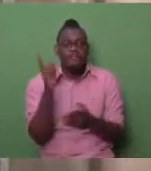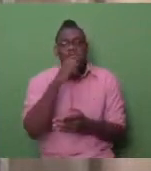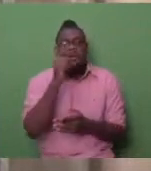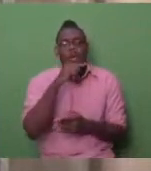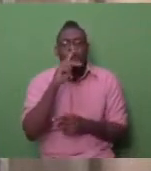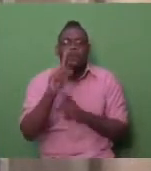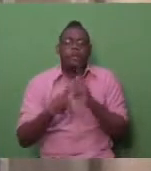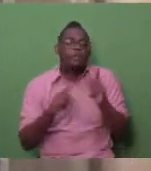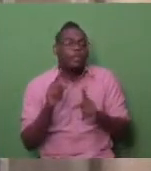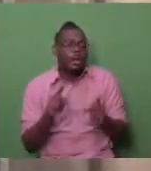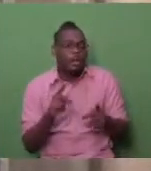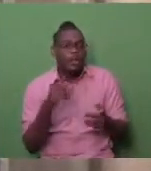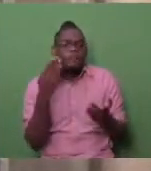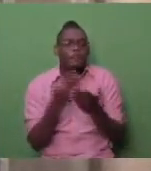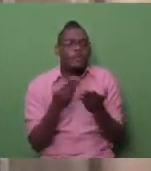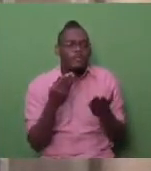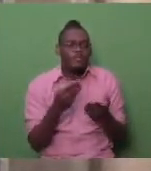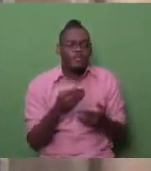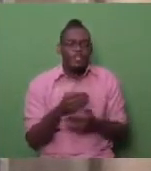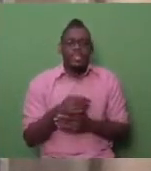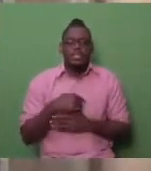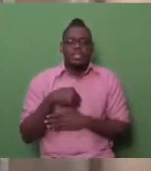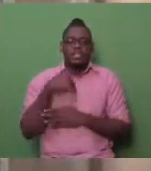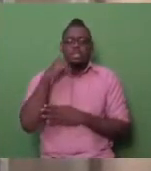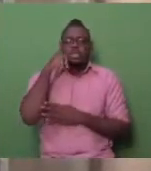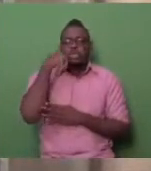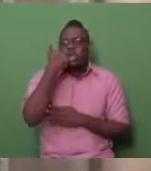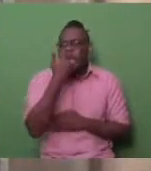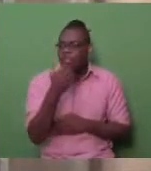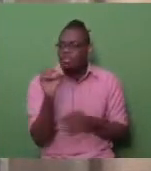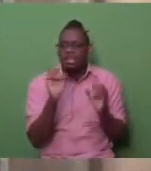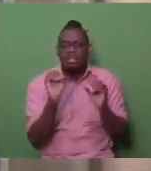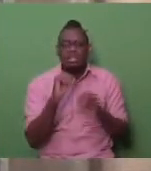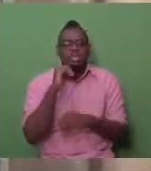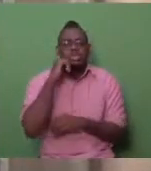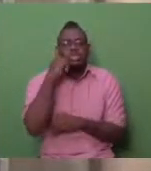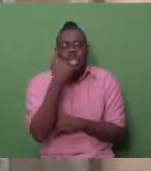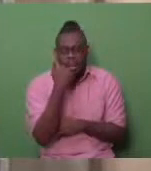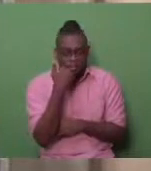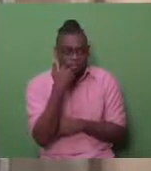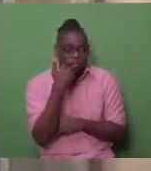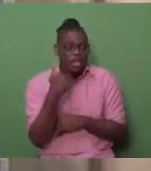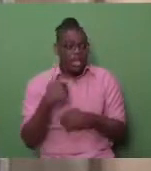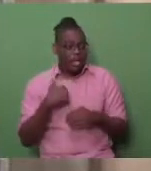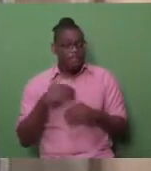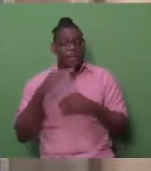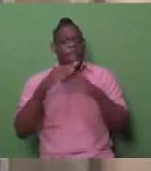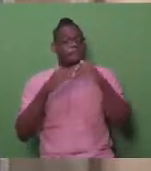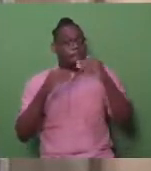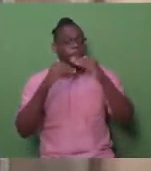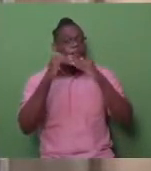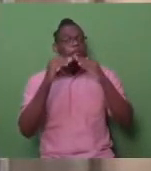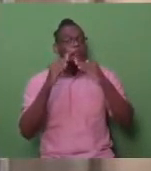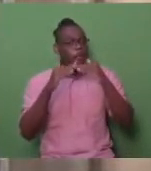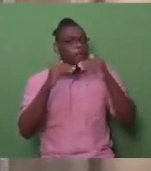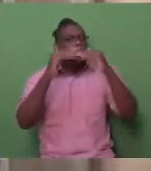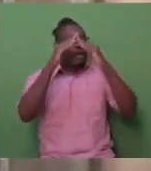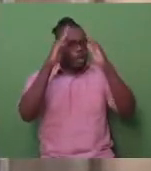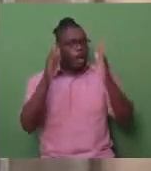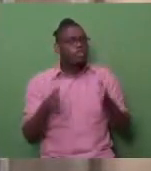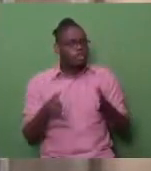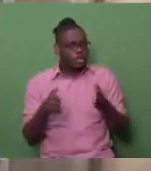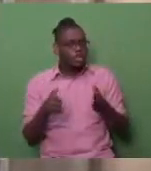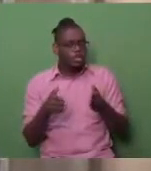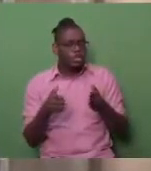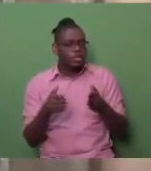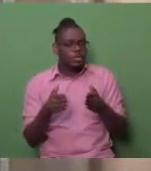construction while they budget $0 to build houses. The Minister of Housing is being run like a parlor. There's nothing under the ministry,